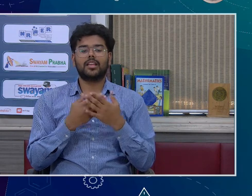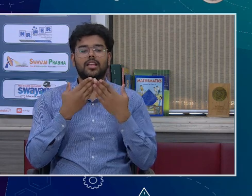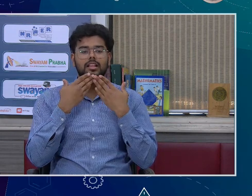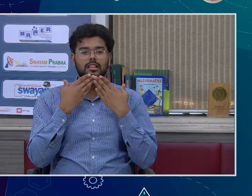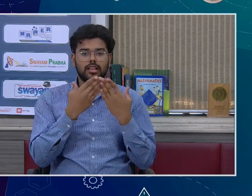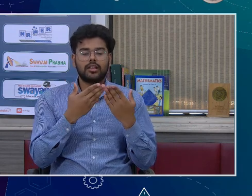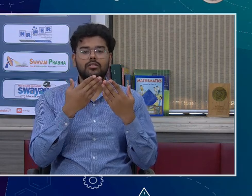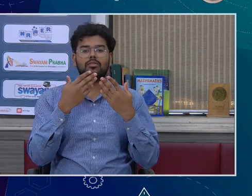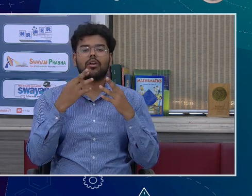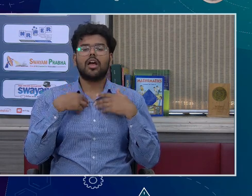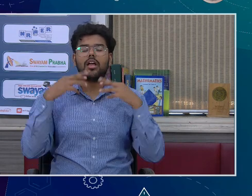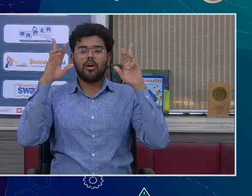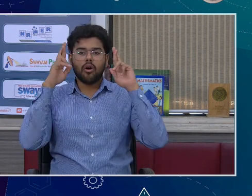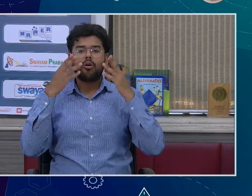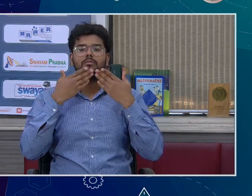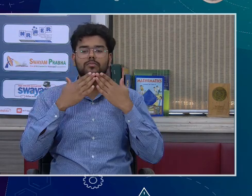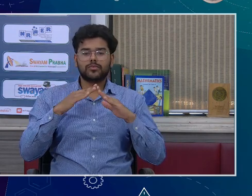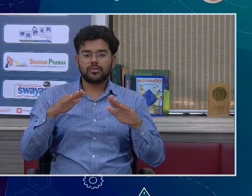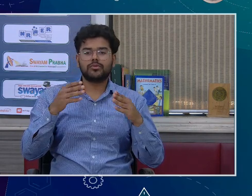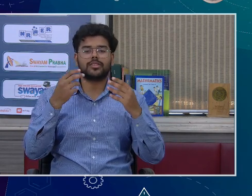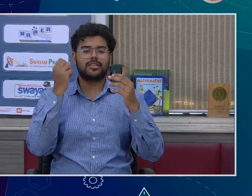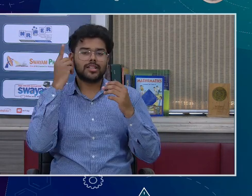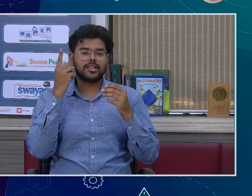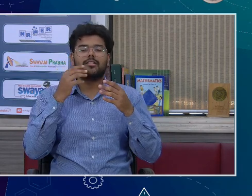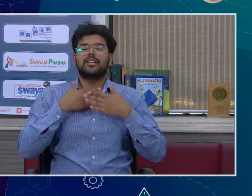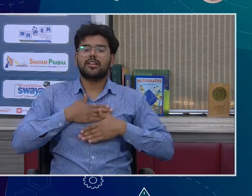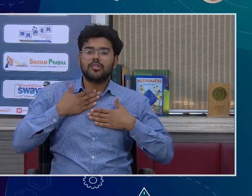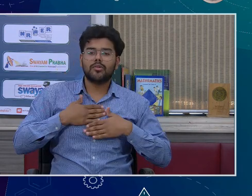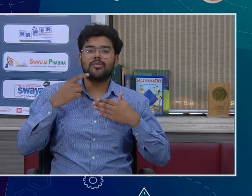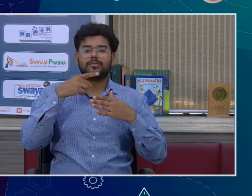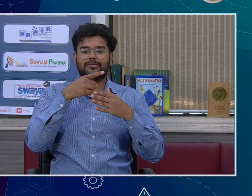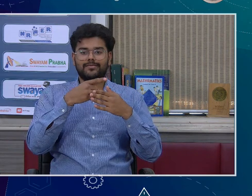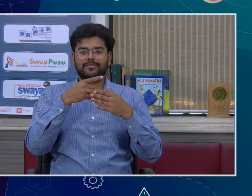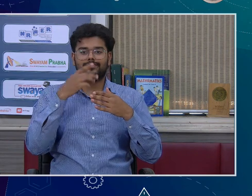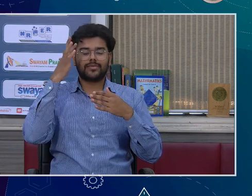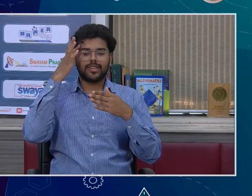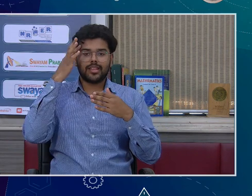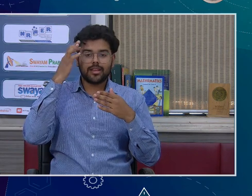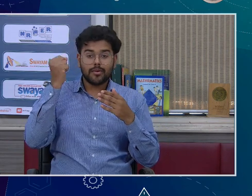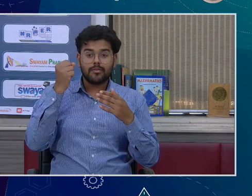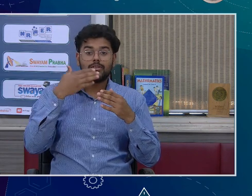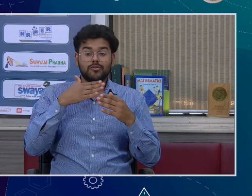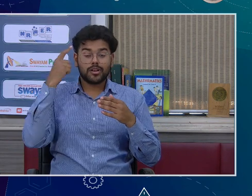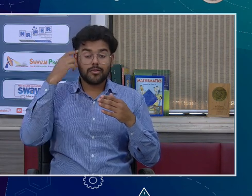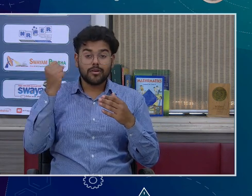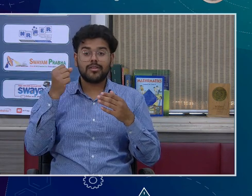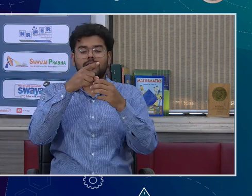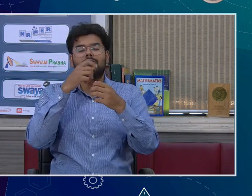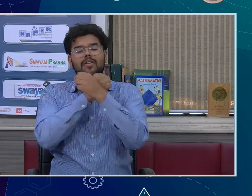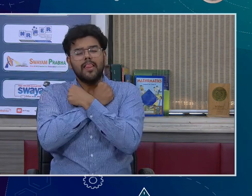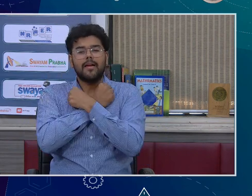much. I hope children have enjoyed listening to the story and they would also keep this in their mind to love themselves and be happy with whatever they